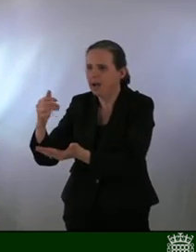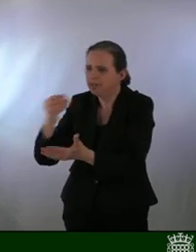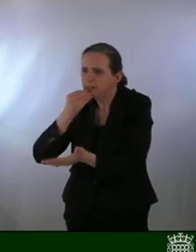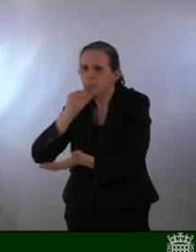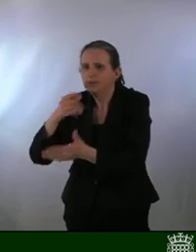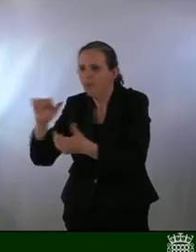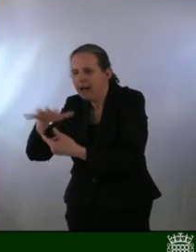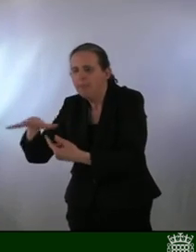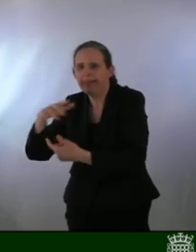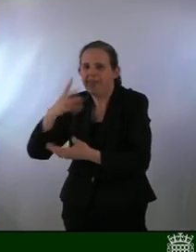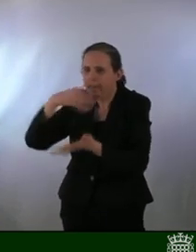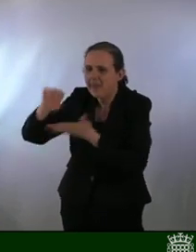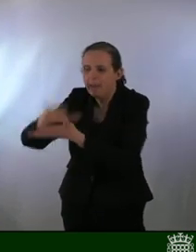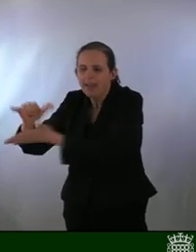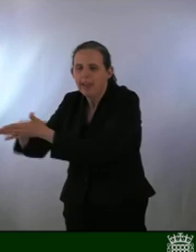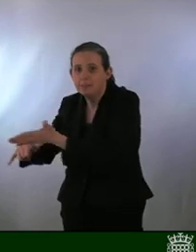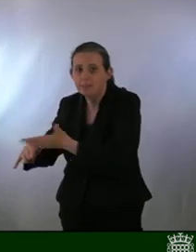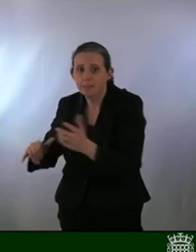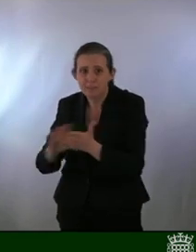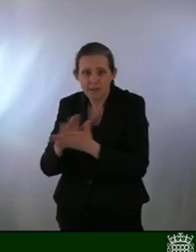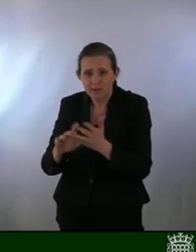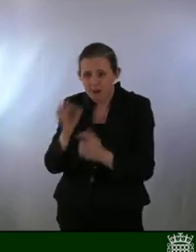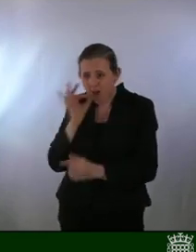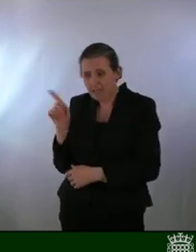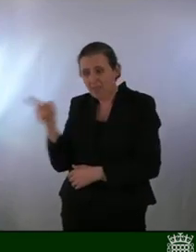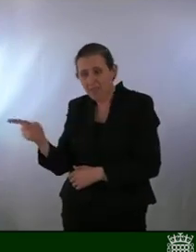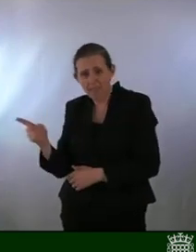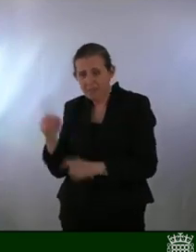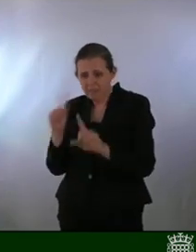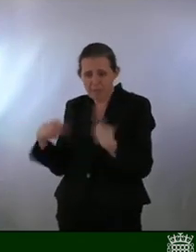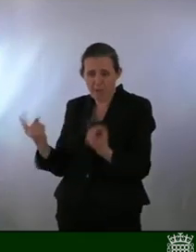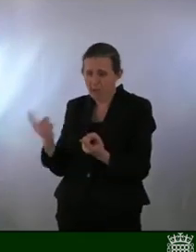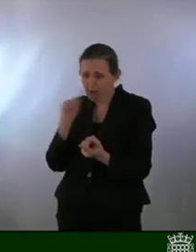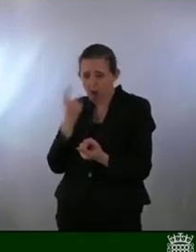Because unless we do, we're asking people to make impossible decisions.